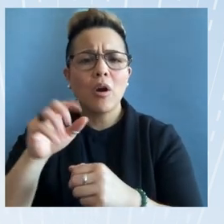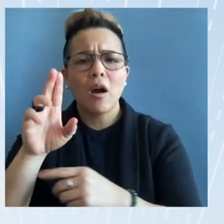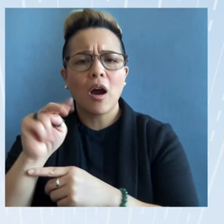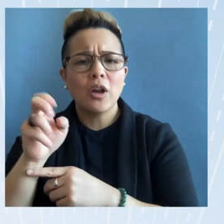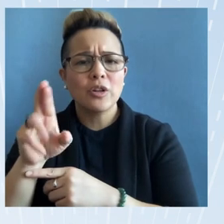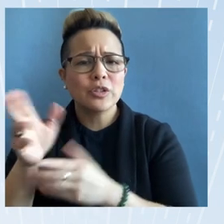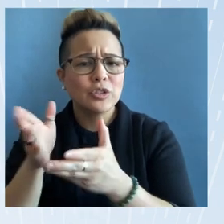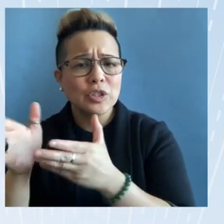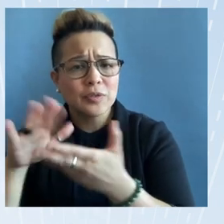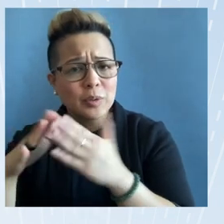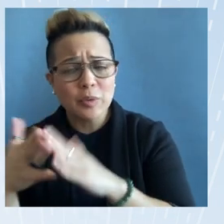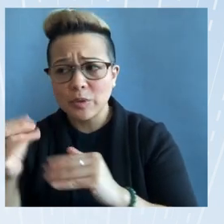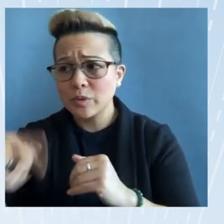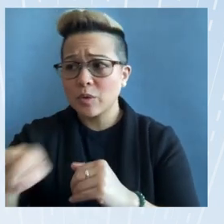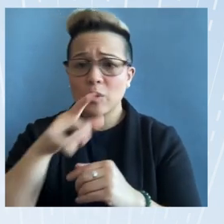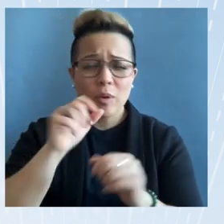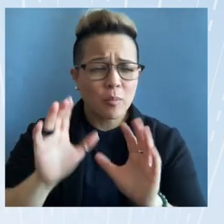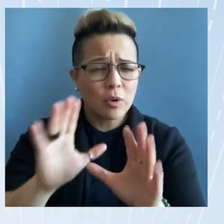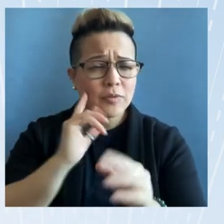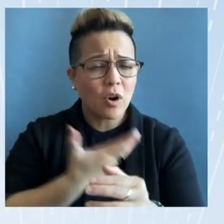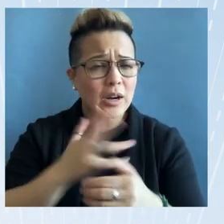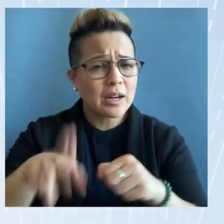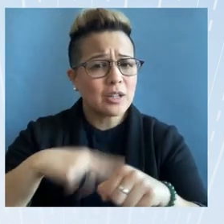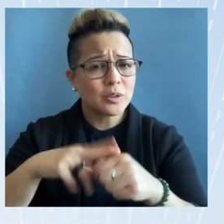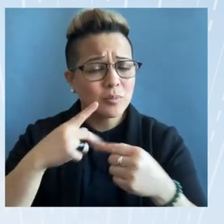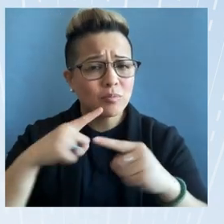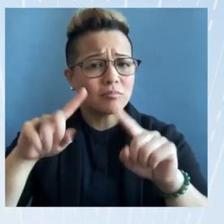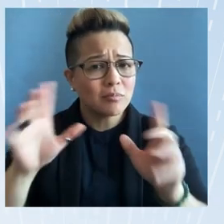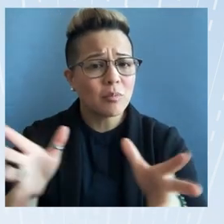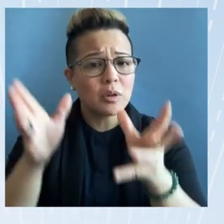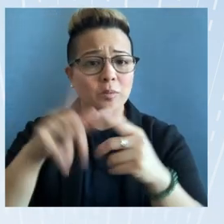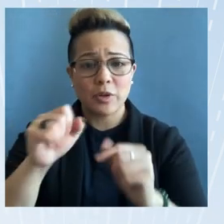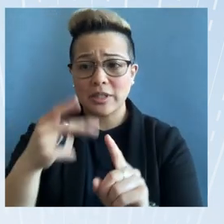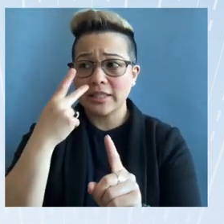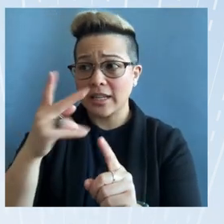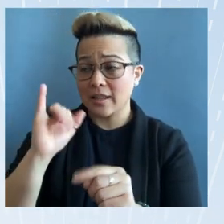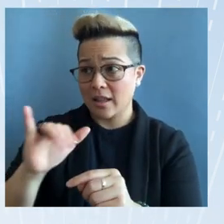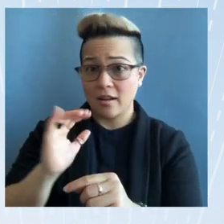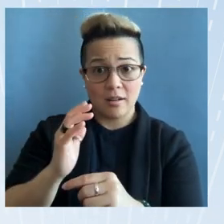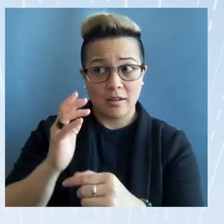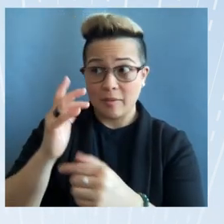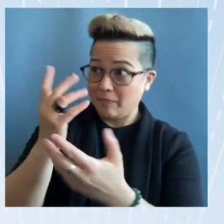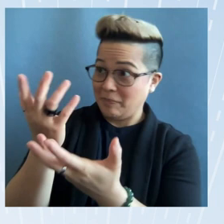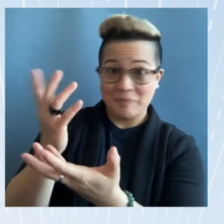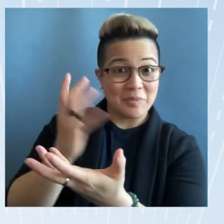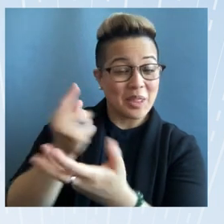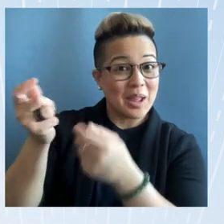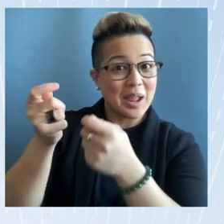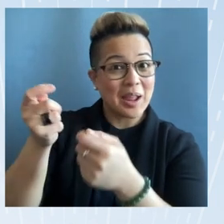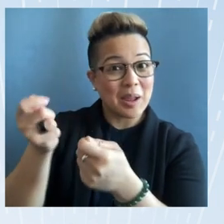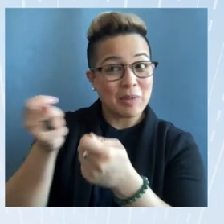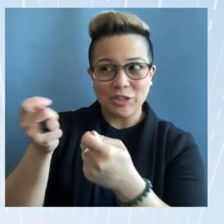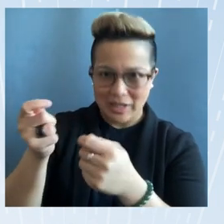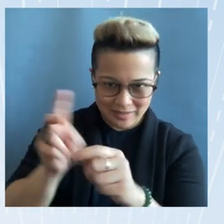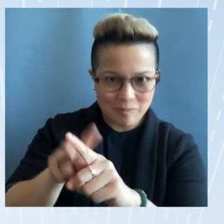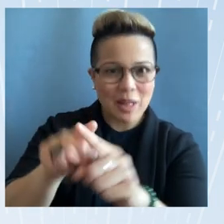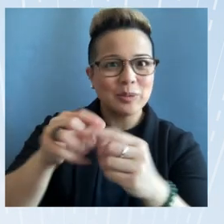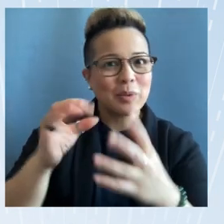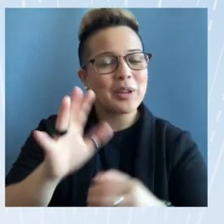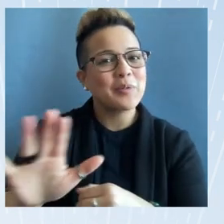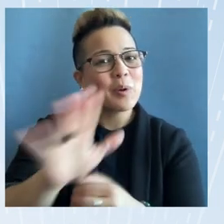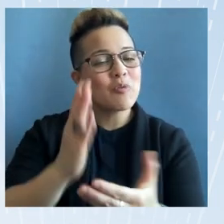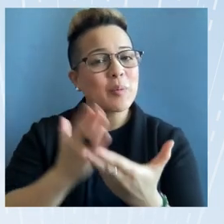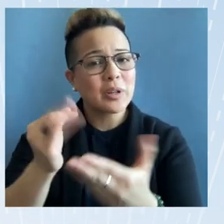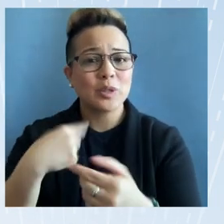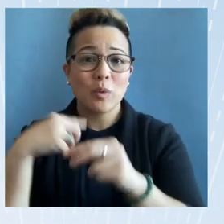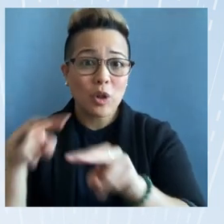thrive and share in our nation's prosperity. By now, you've seen this administration implement many of your recommendations, and we look to you to